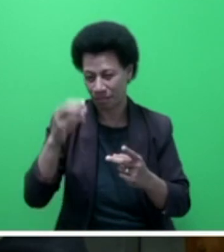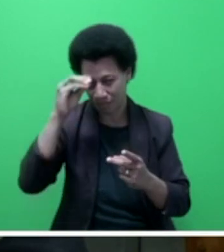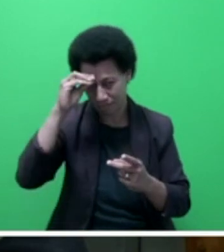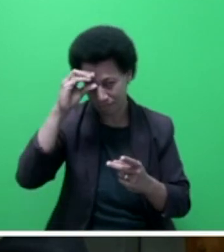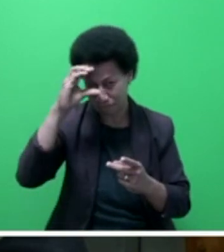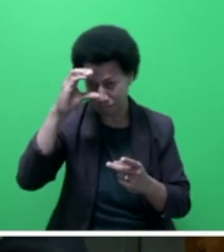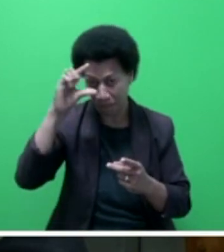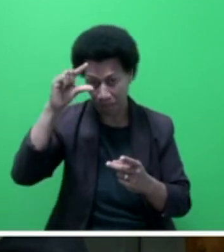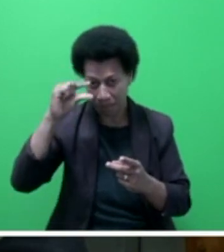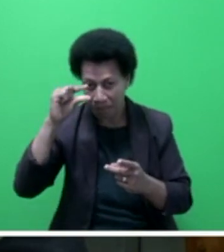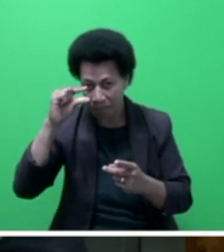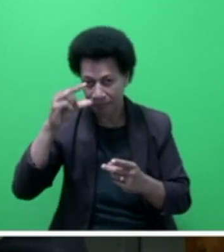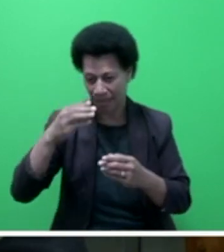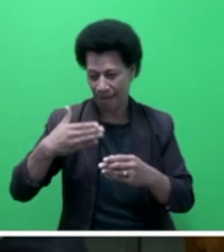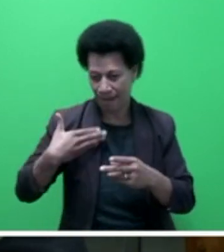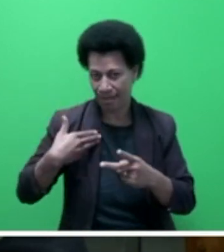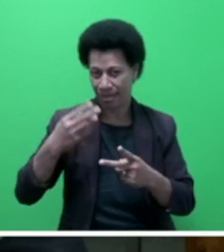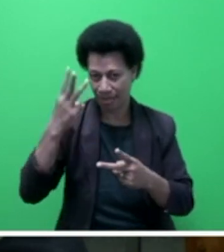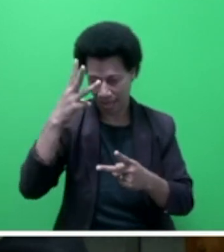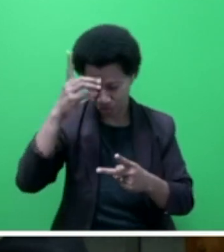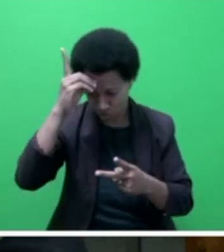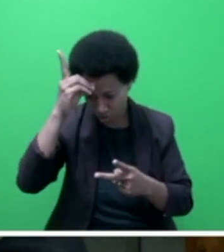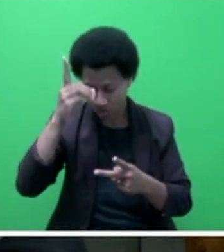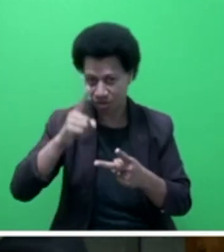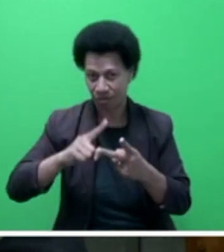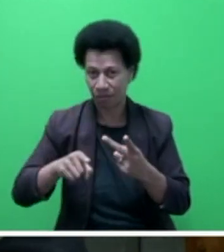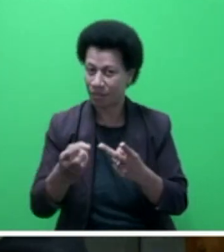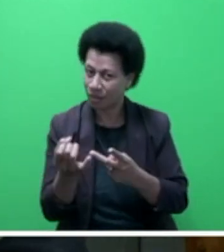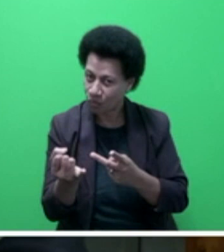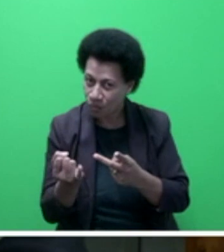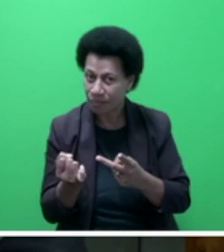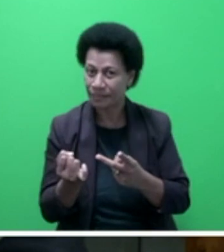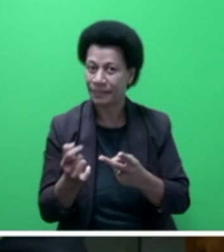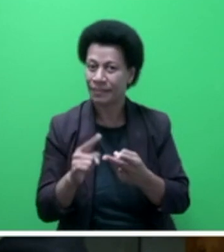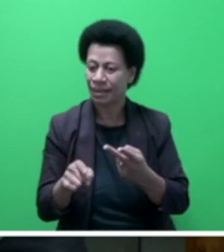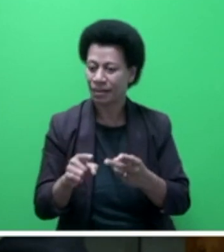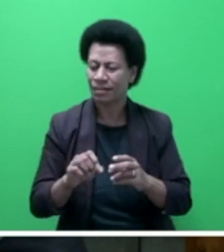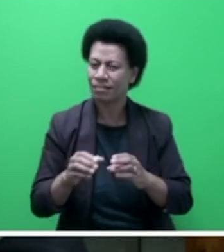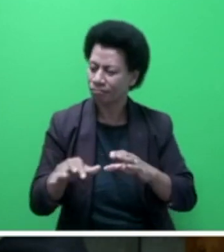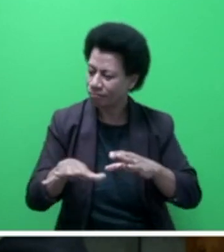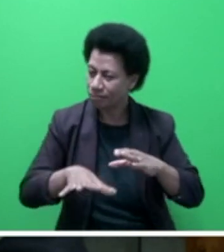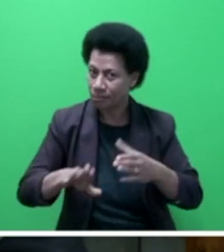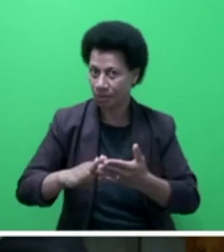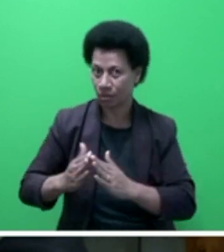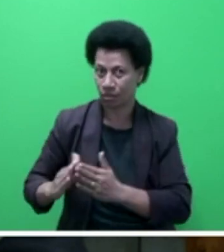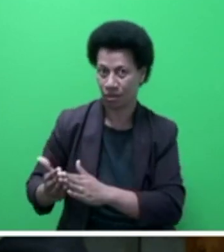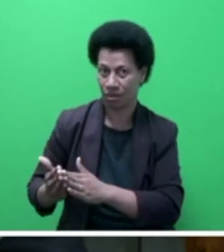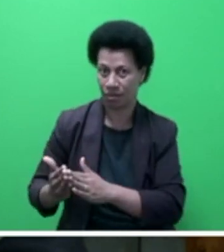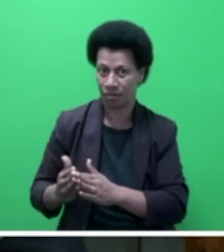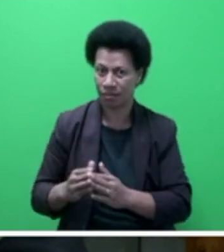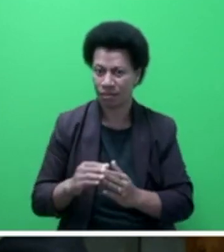as health, education, income, personal security, and their social position. The other is that failures to protect people